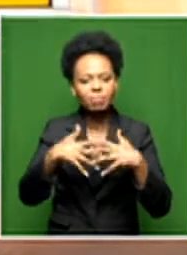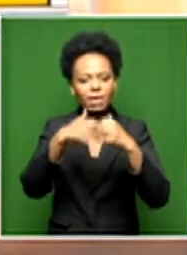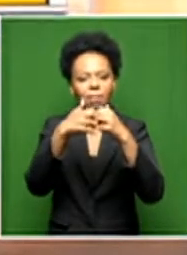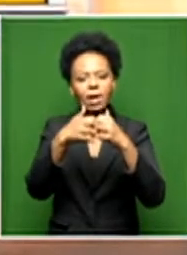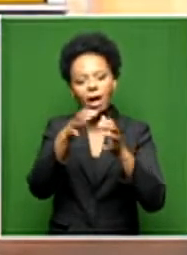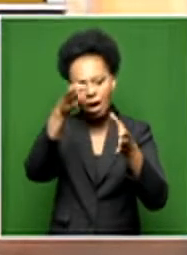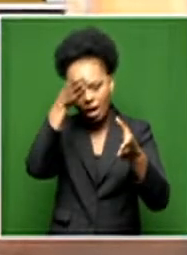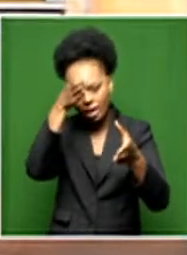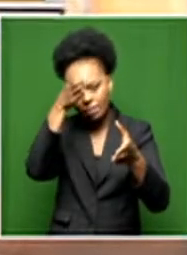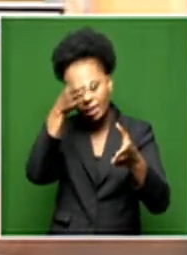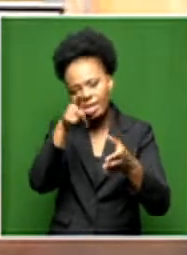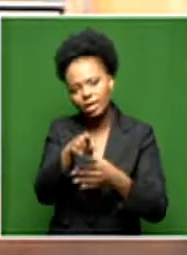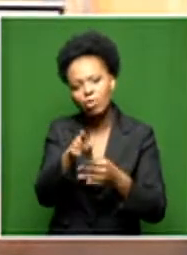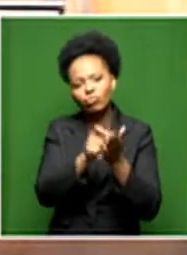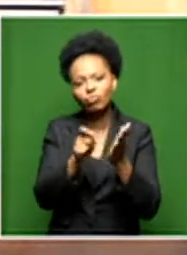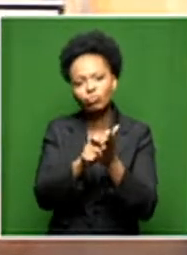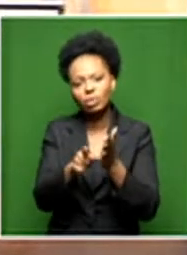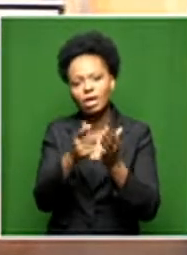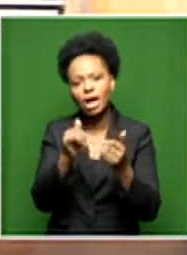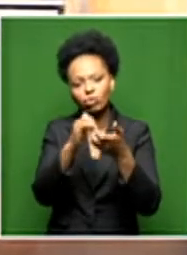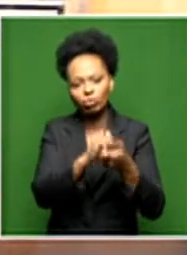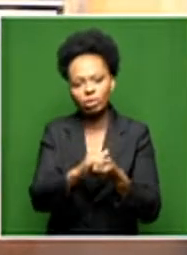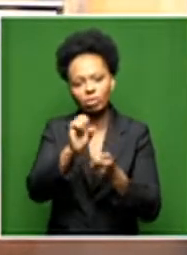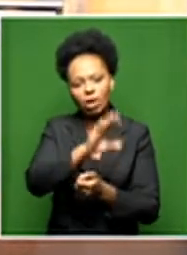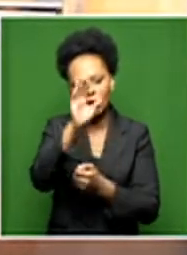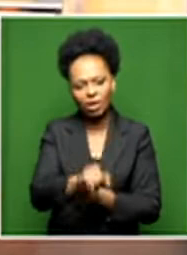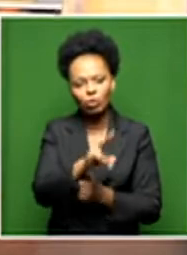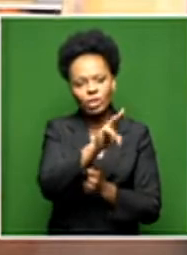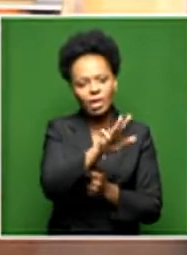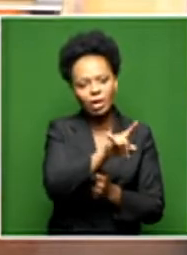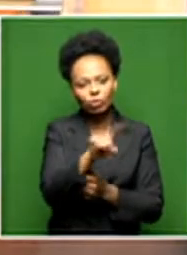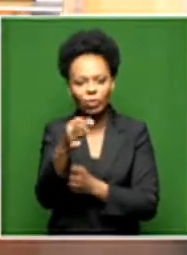Academic and Non-Fiction Authors Association of South Africa on the 29th and the 30th of April.